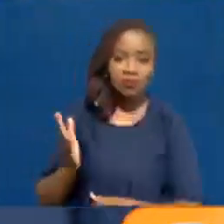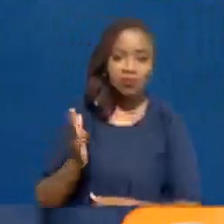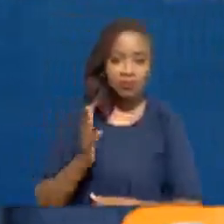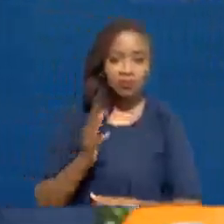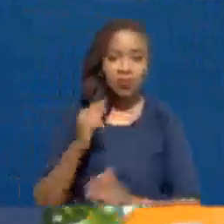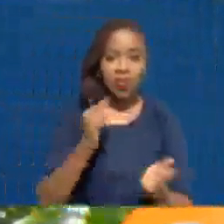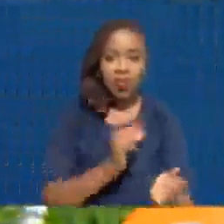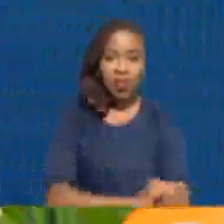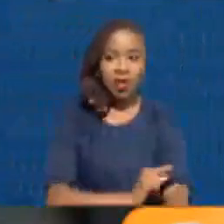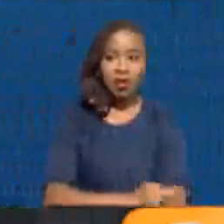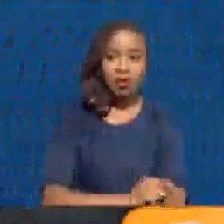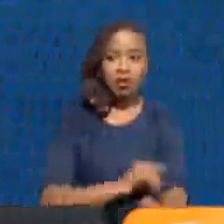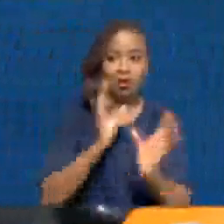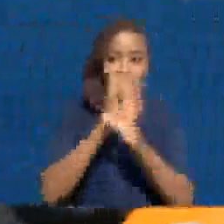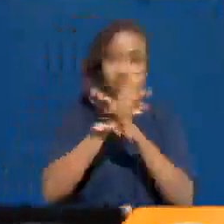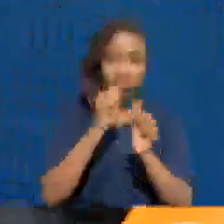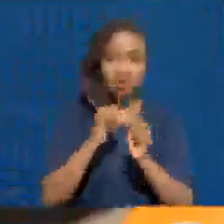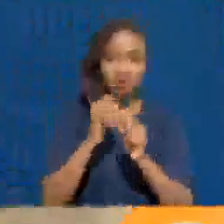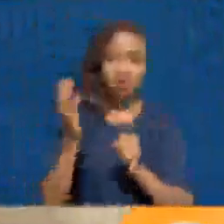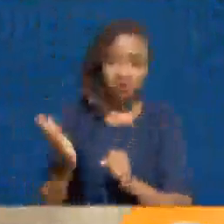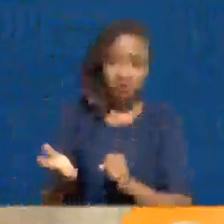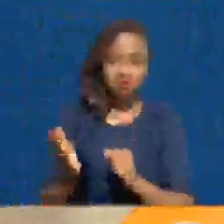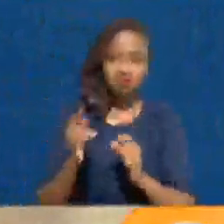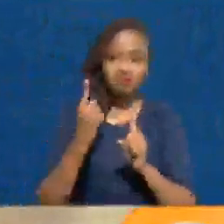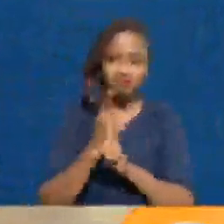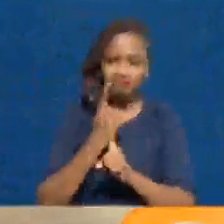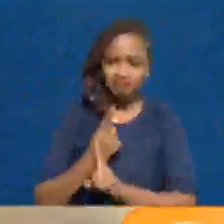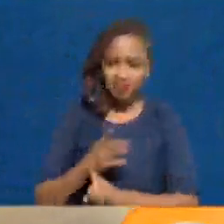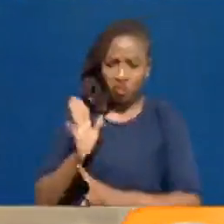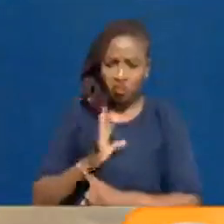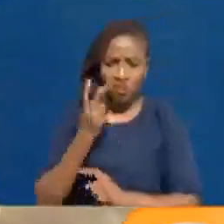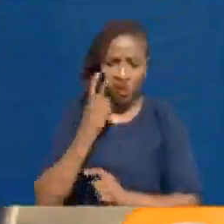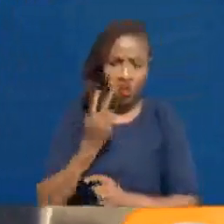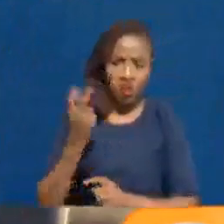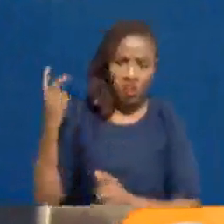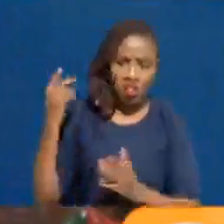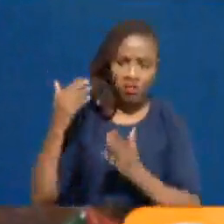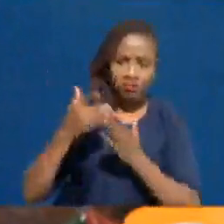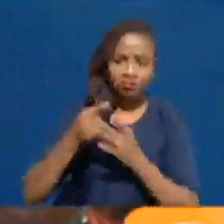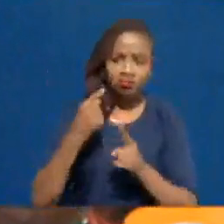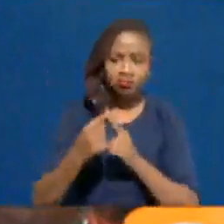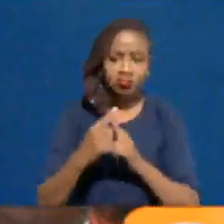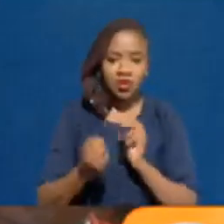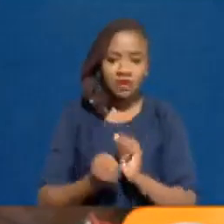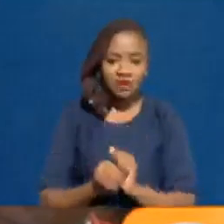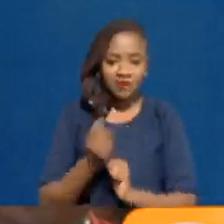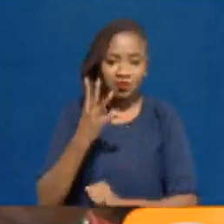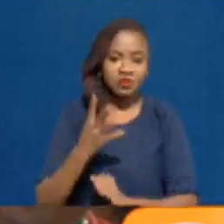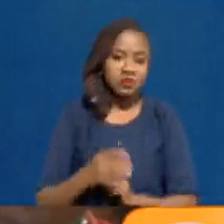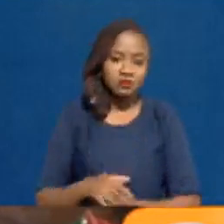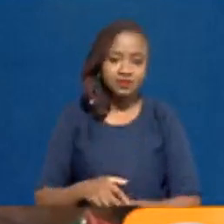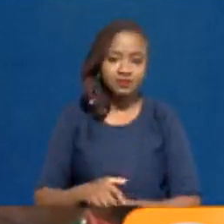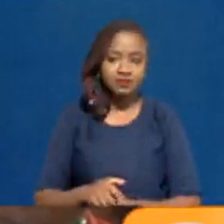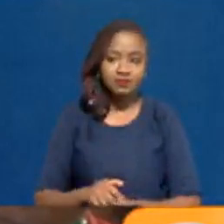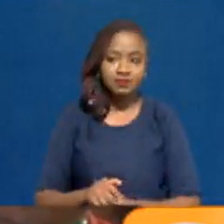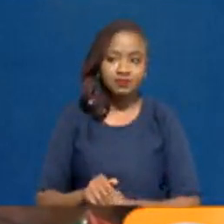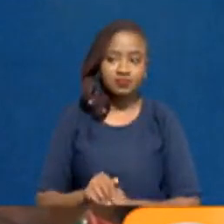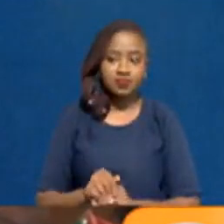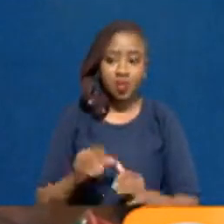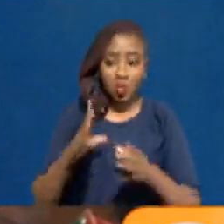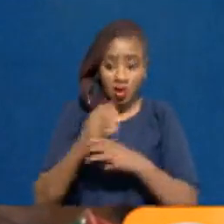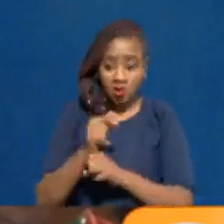Ghana. The women taking stock of the progress made over the last 14 years of the organization's existence. The